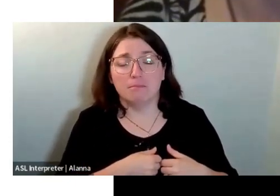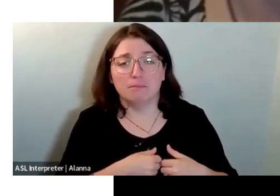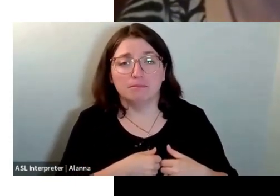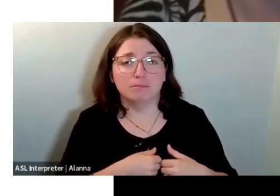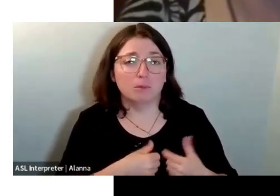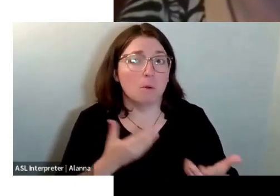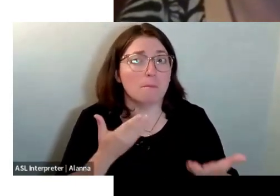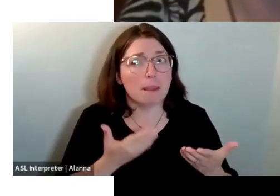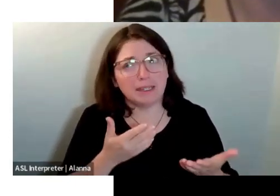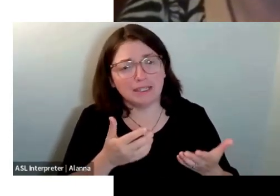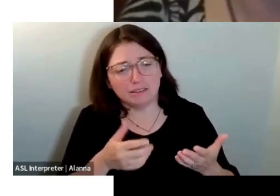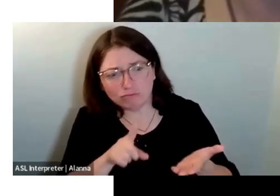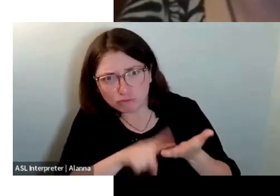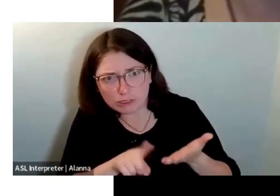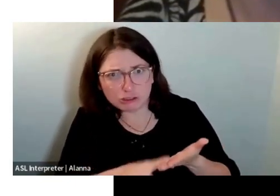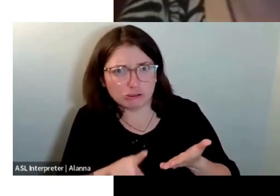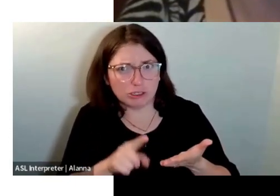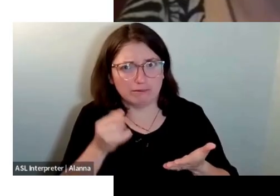is appropriate.